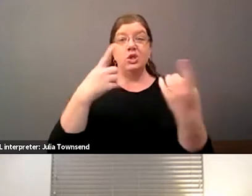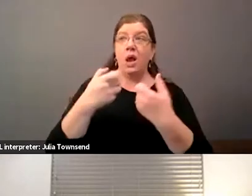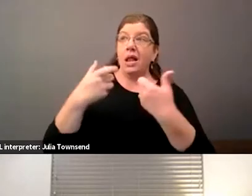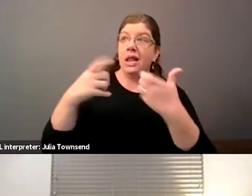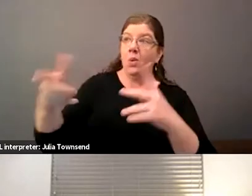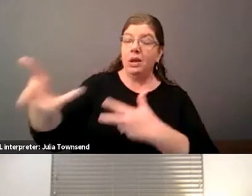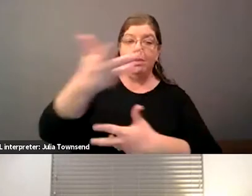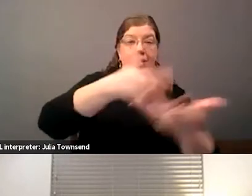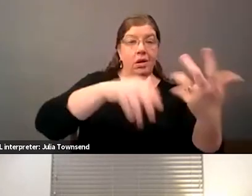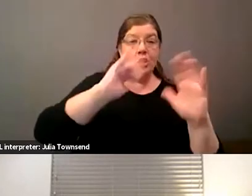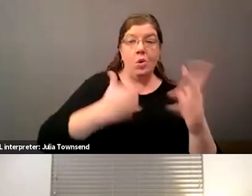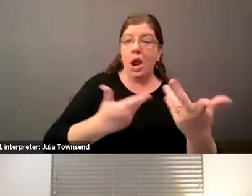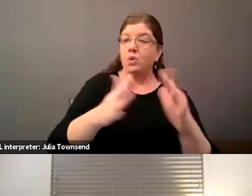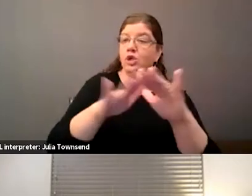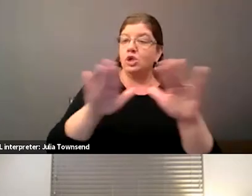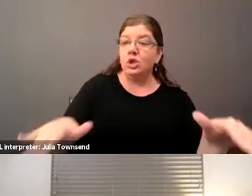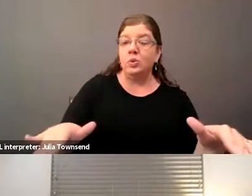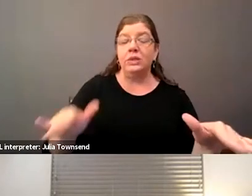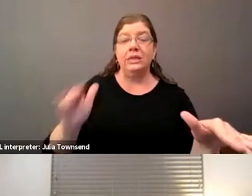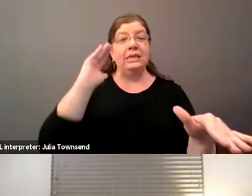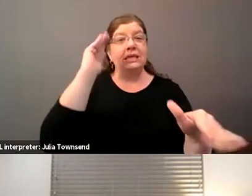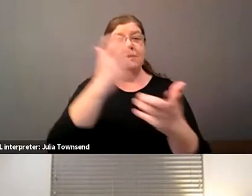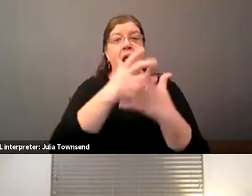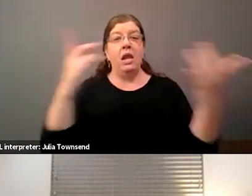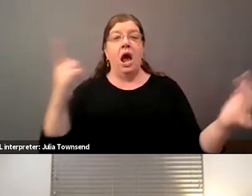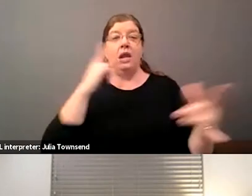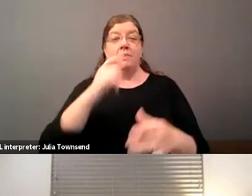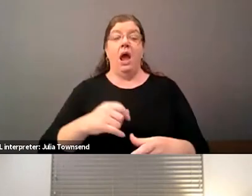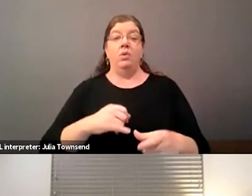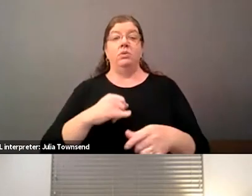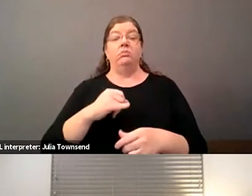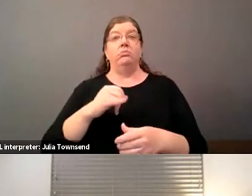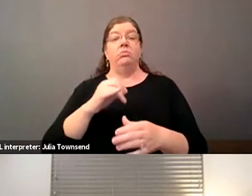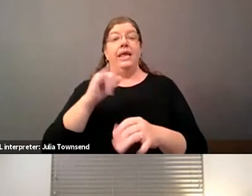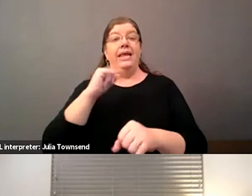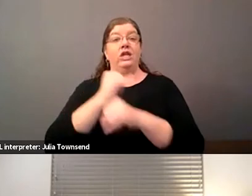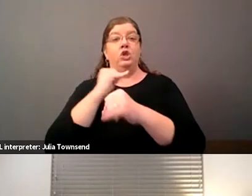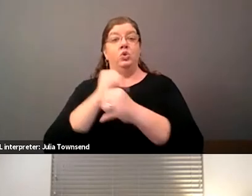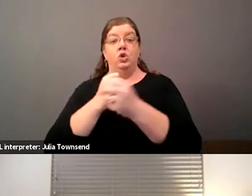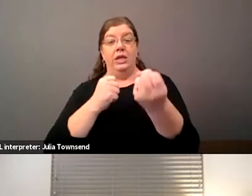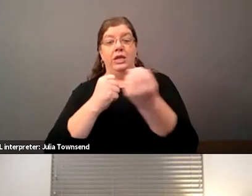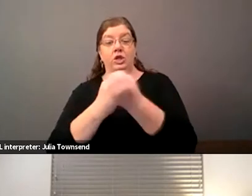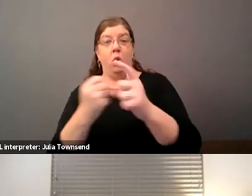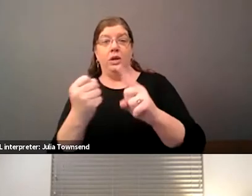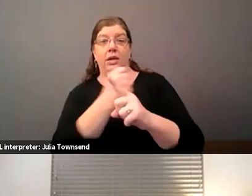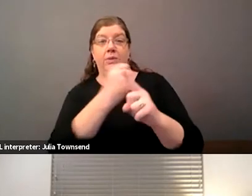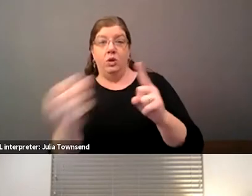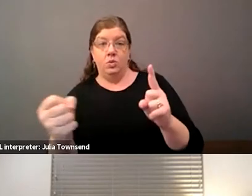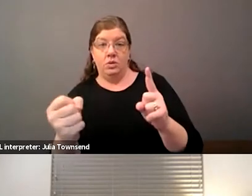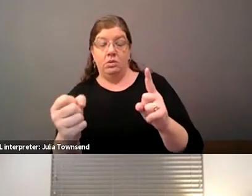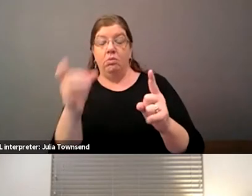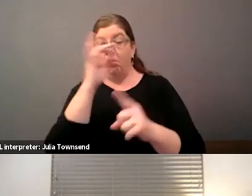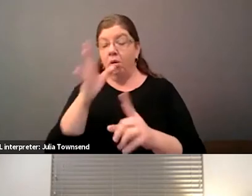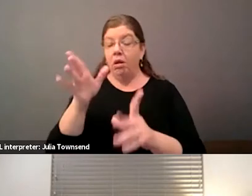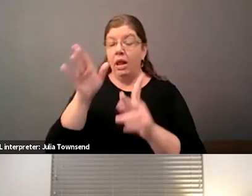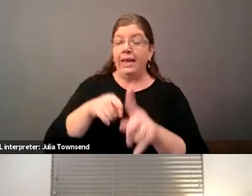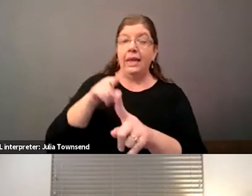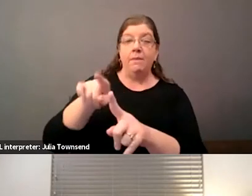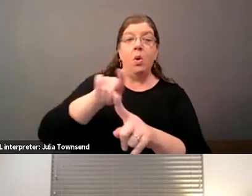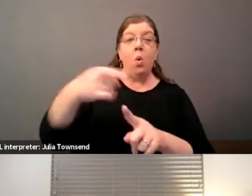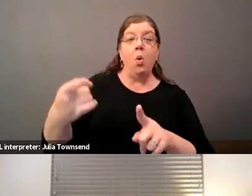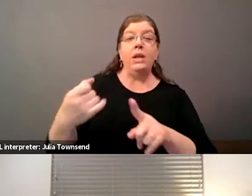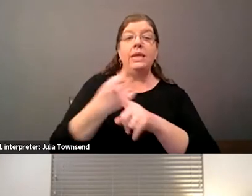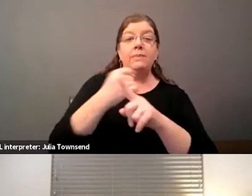children this looks a lot like institutionally supported abuse perpetrators like hieremachis can only abuse